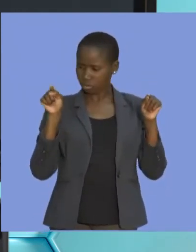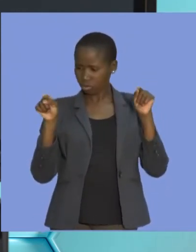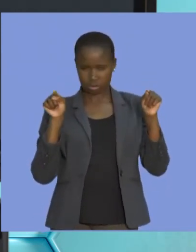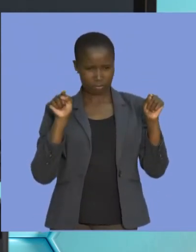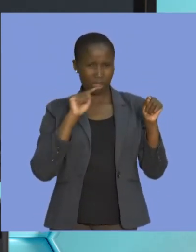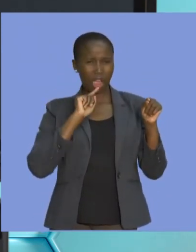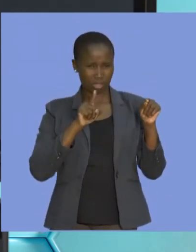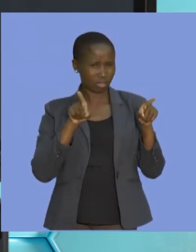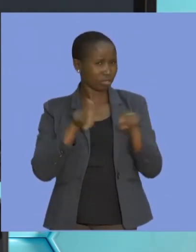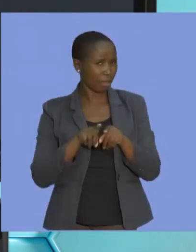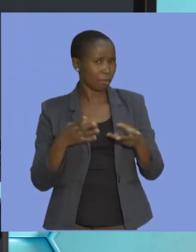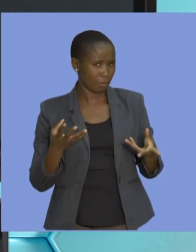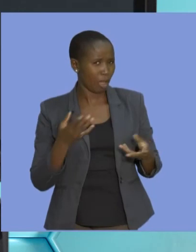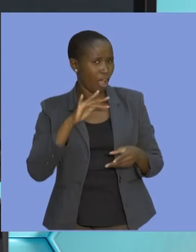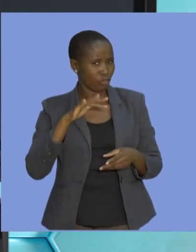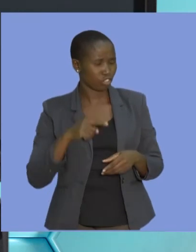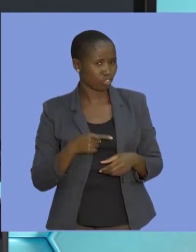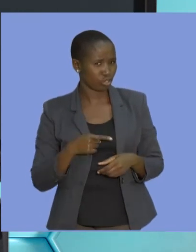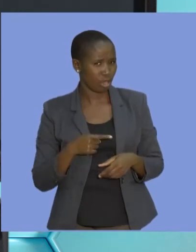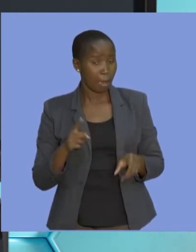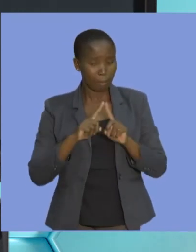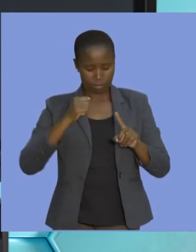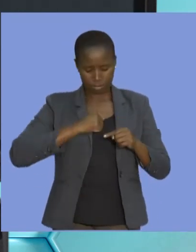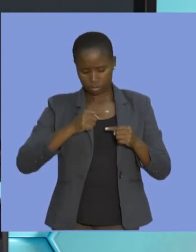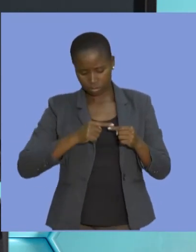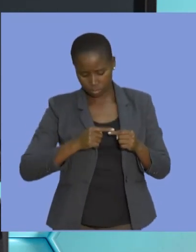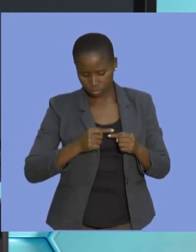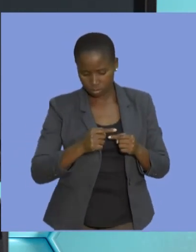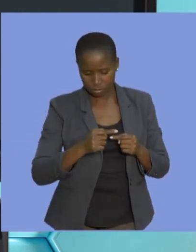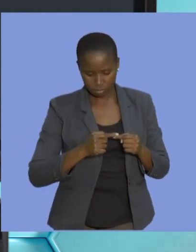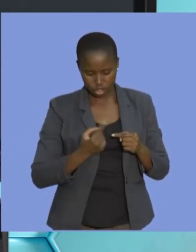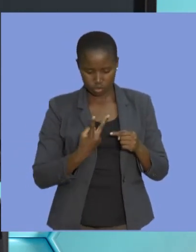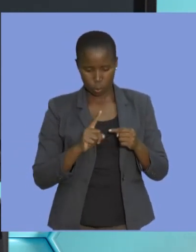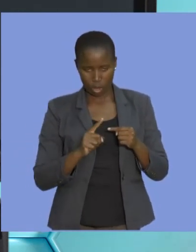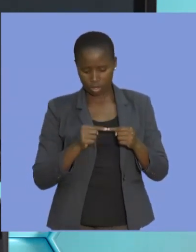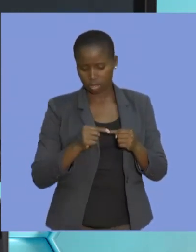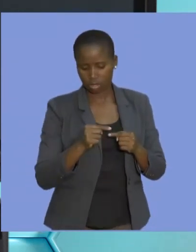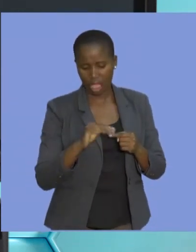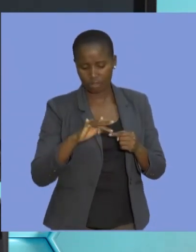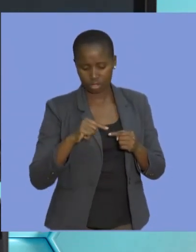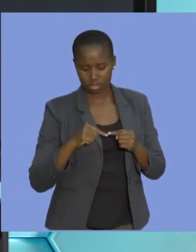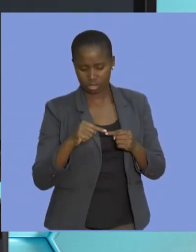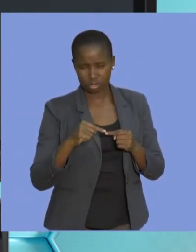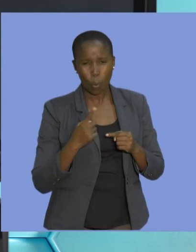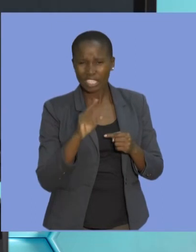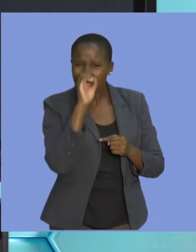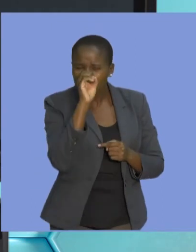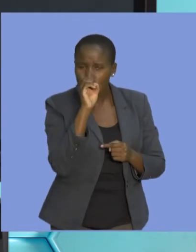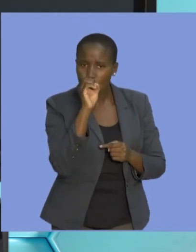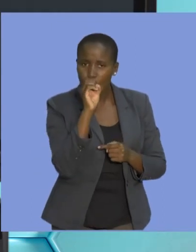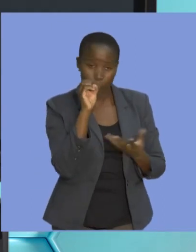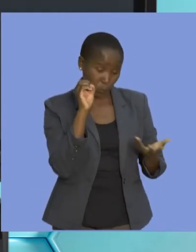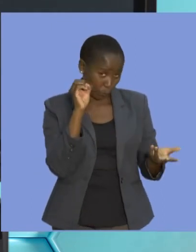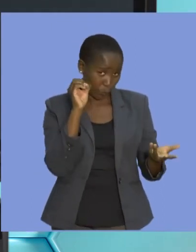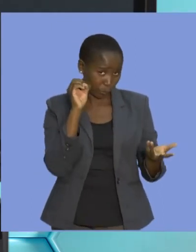average. And what is my distance between the 21 and the average? 0.